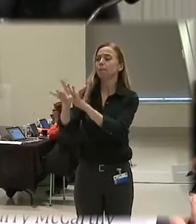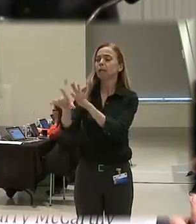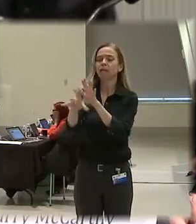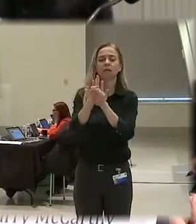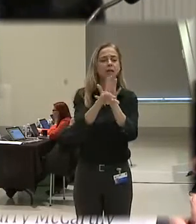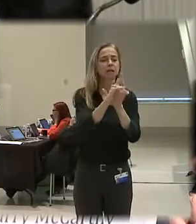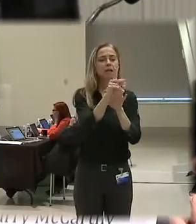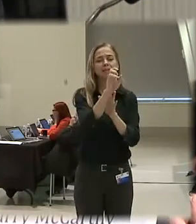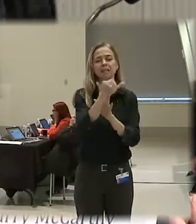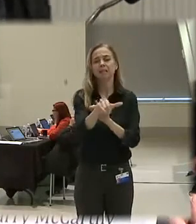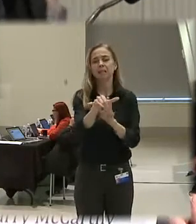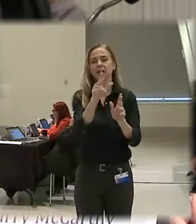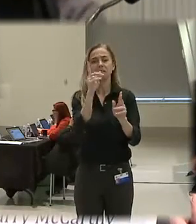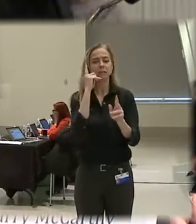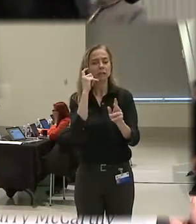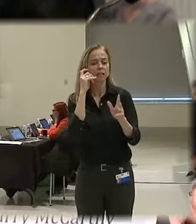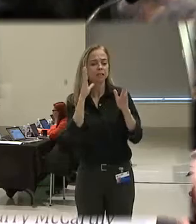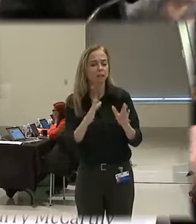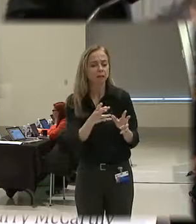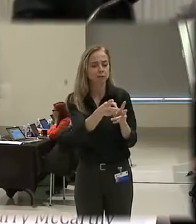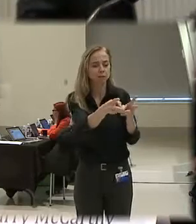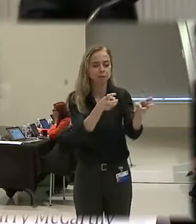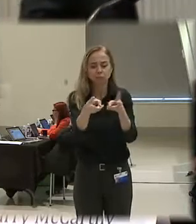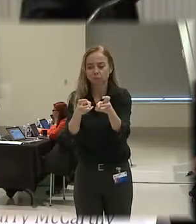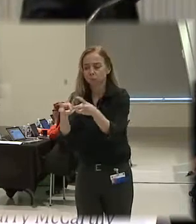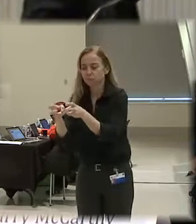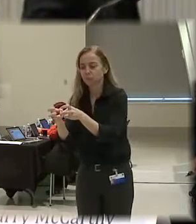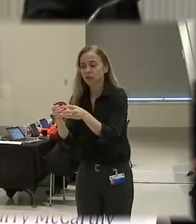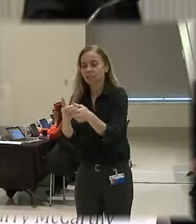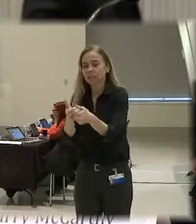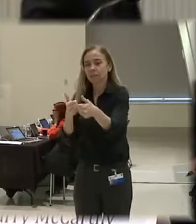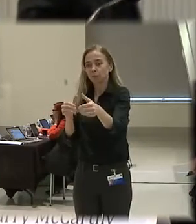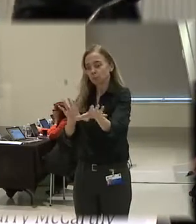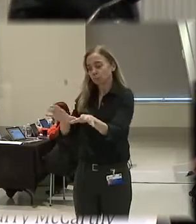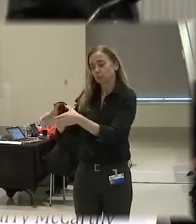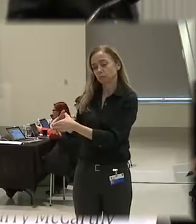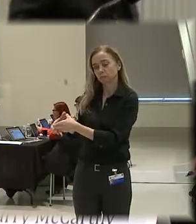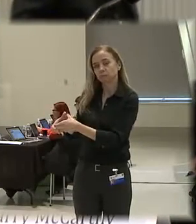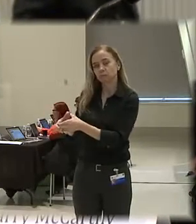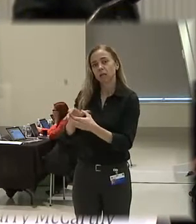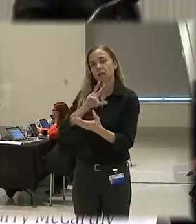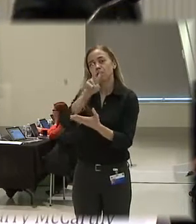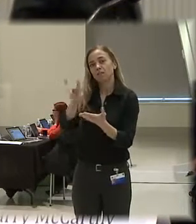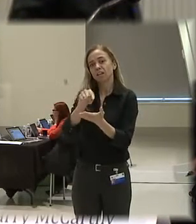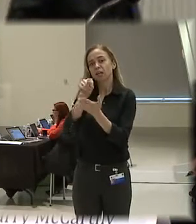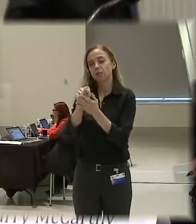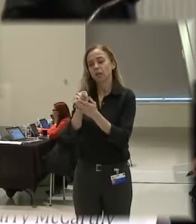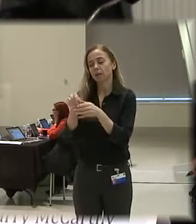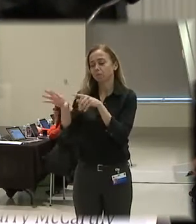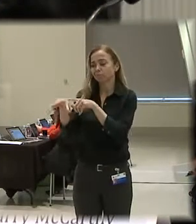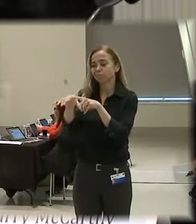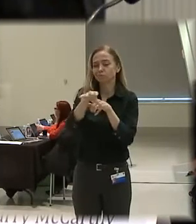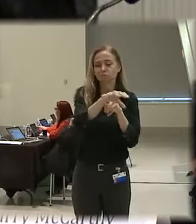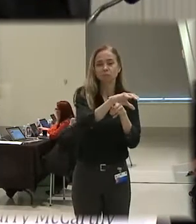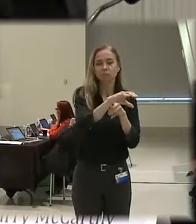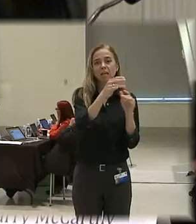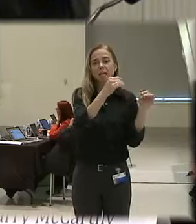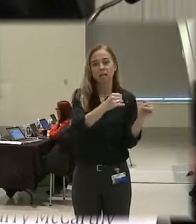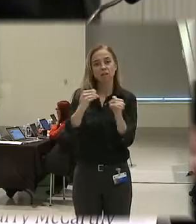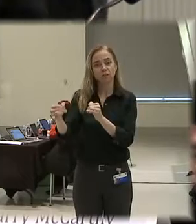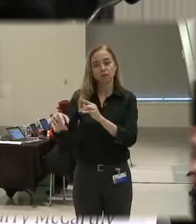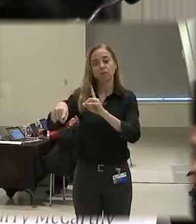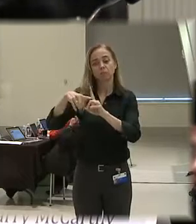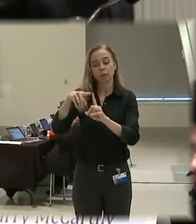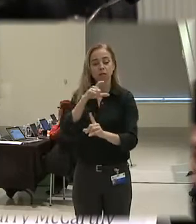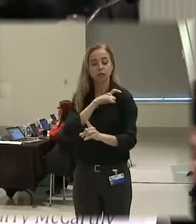Garry mentioned, extract those agitators separately. Videotape the recordings of individual and